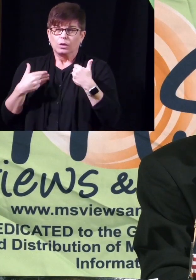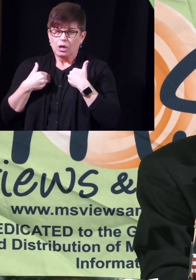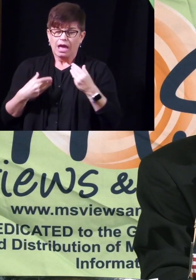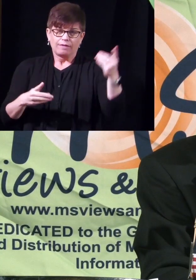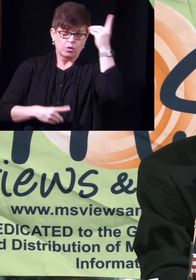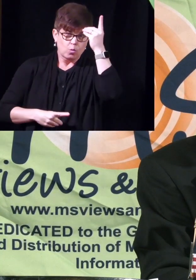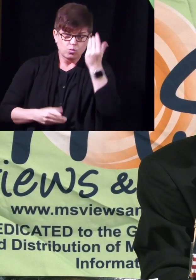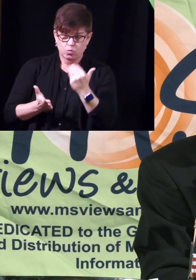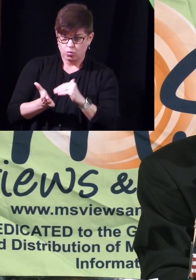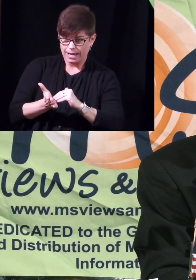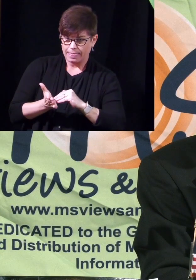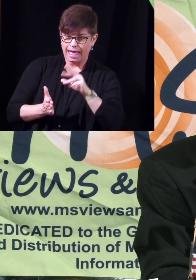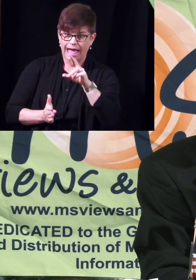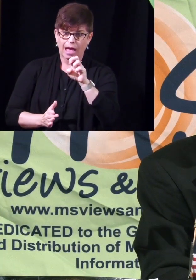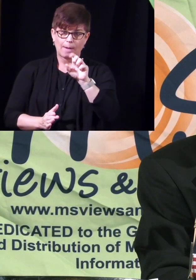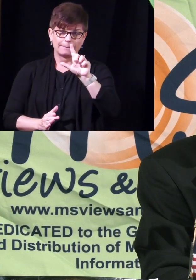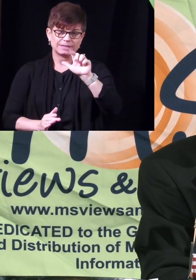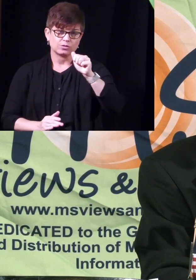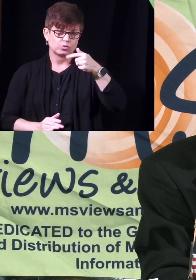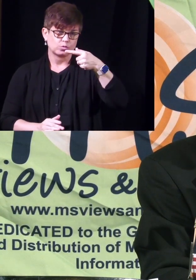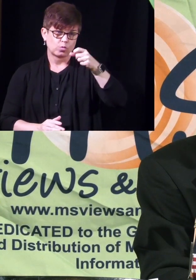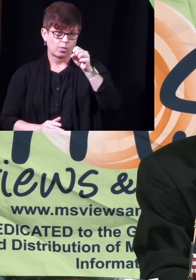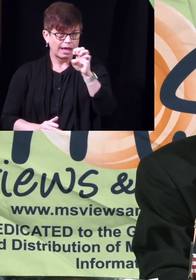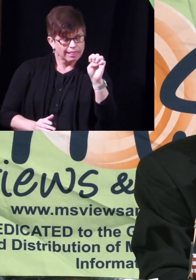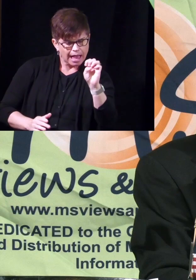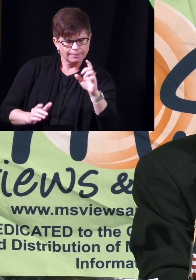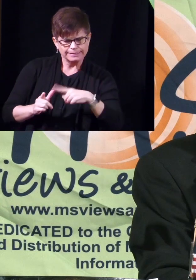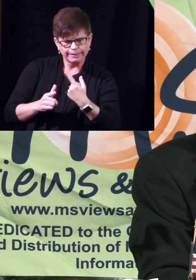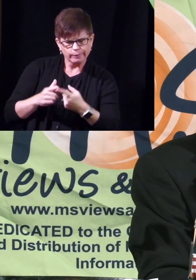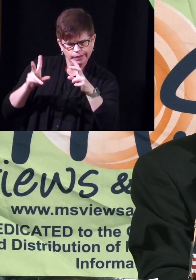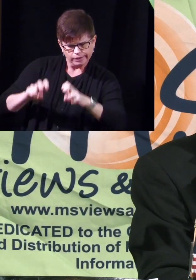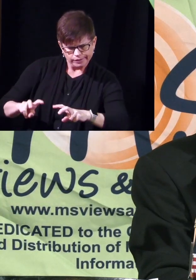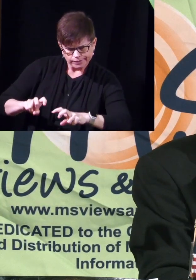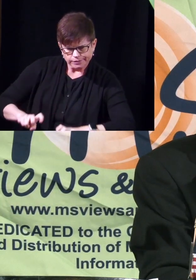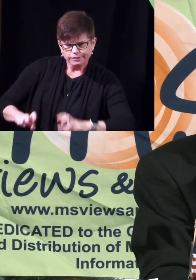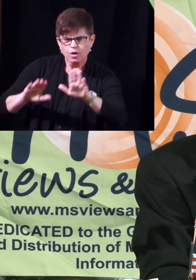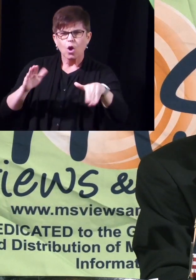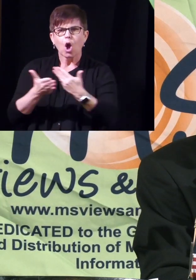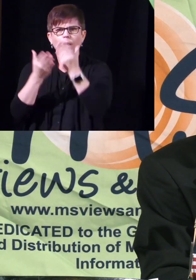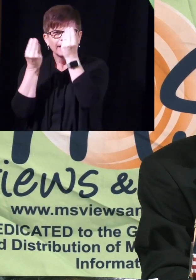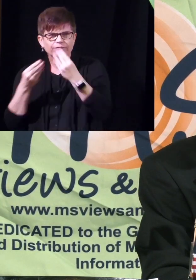relapse, all this information goes and will help us determine what kind of treatment,